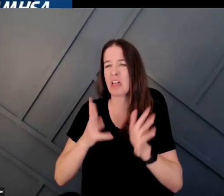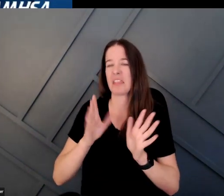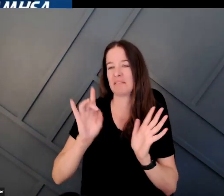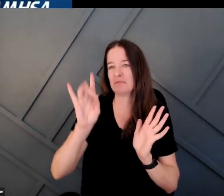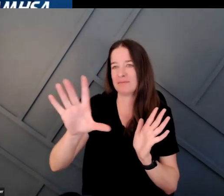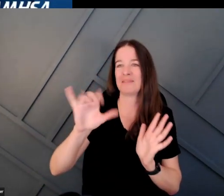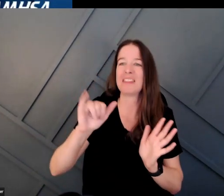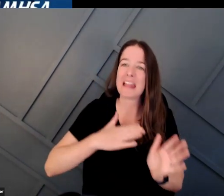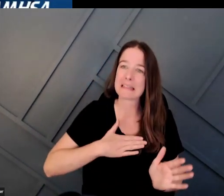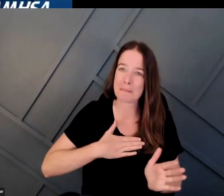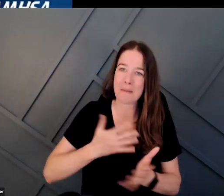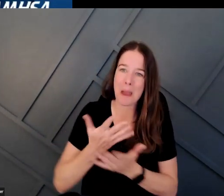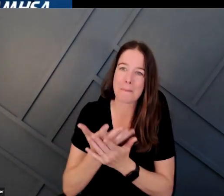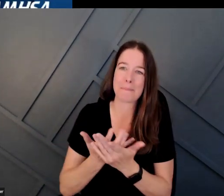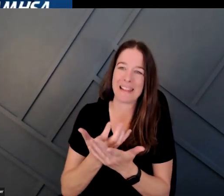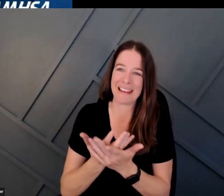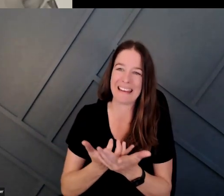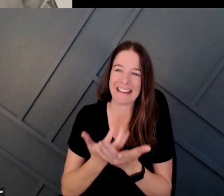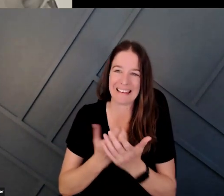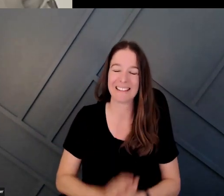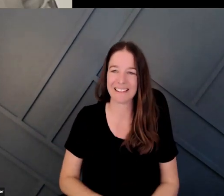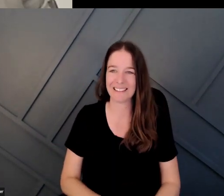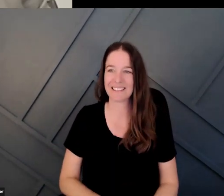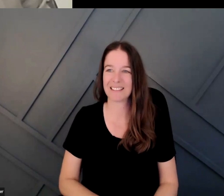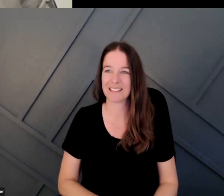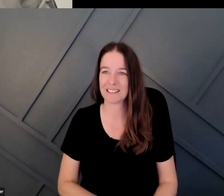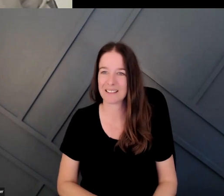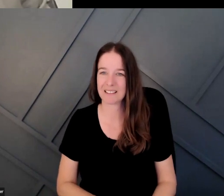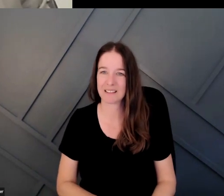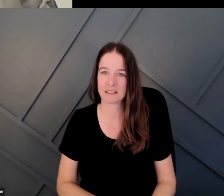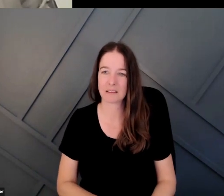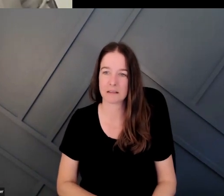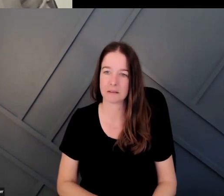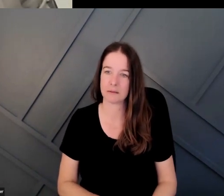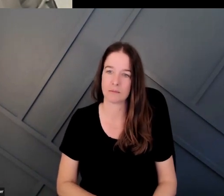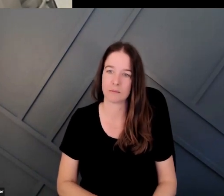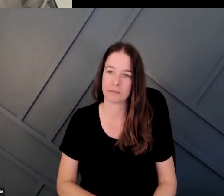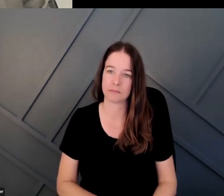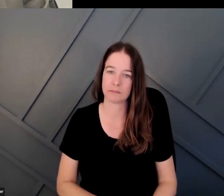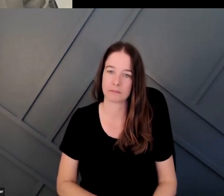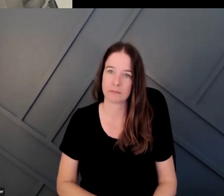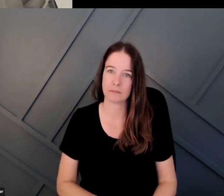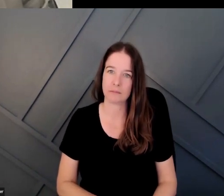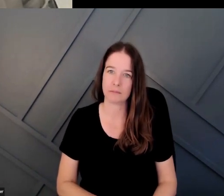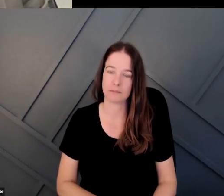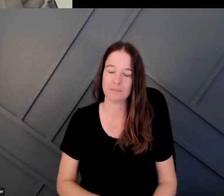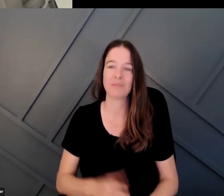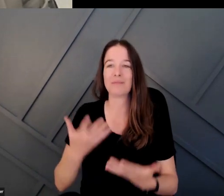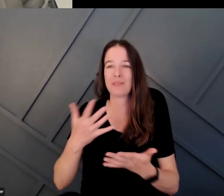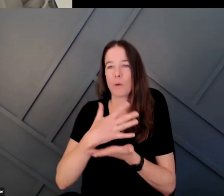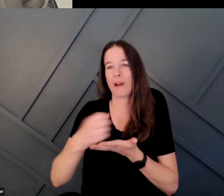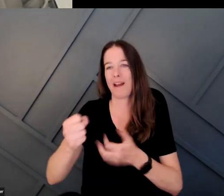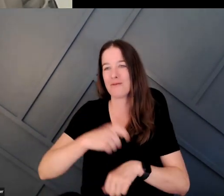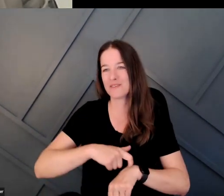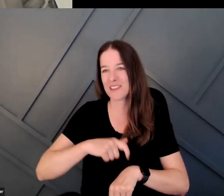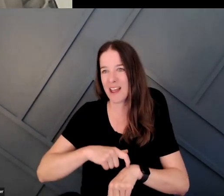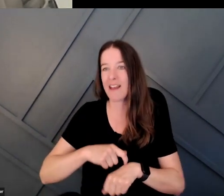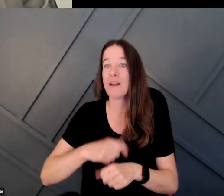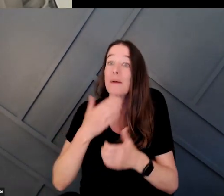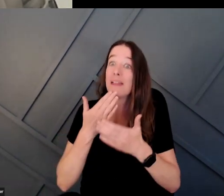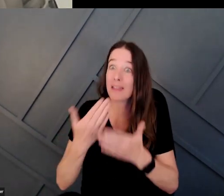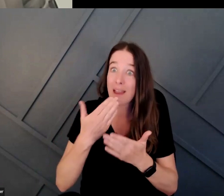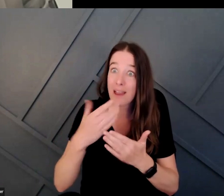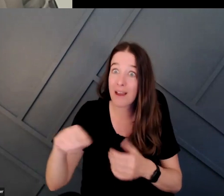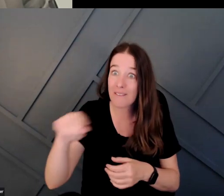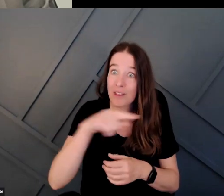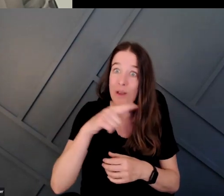plea. Thank you. Okay, we are just a little over time. Thank you everyone who was able to join us today and was able to